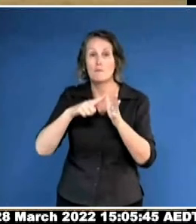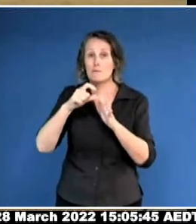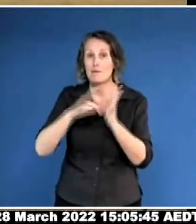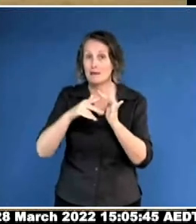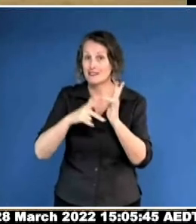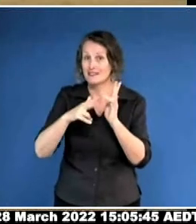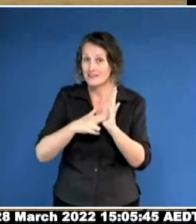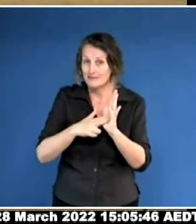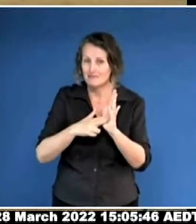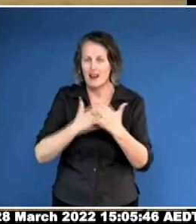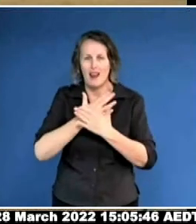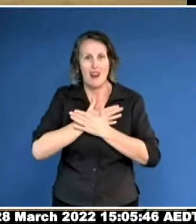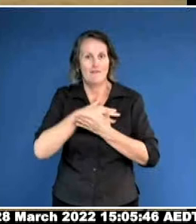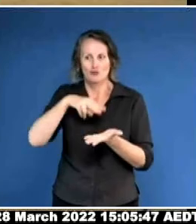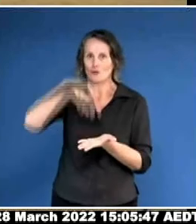and swimming.